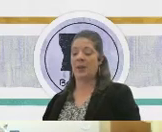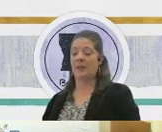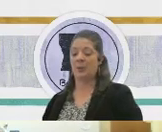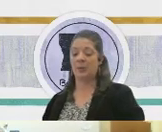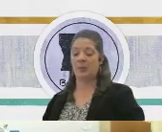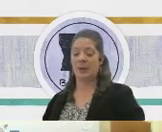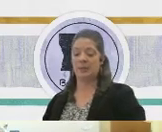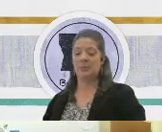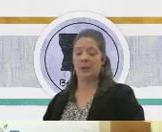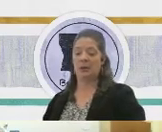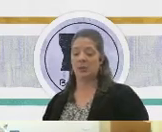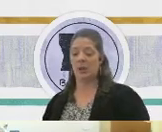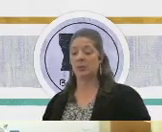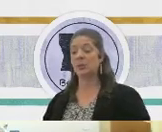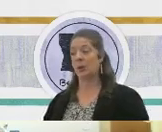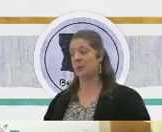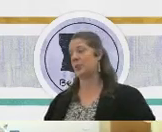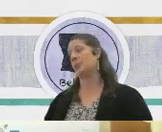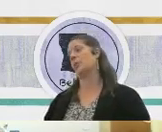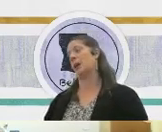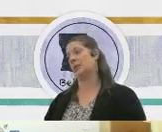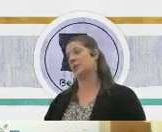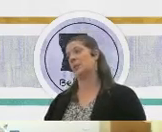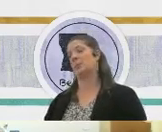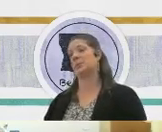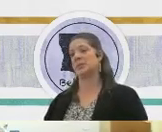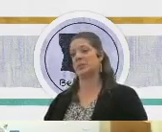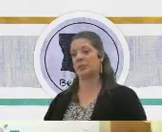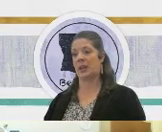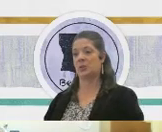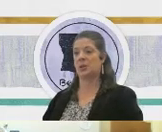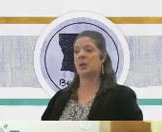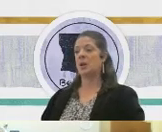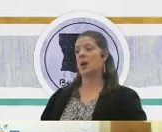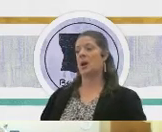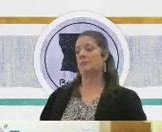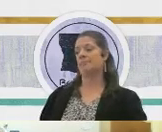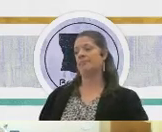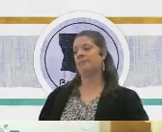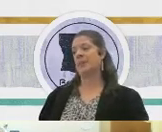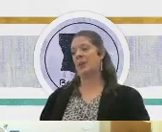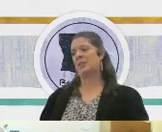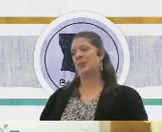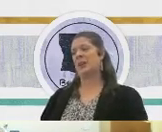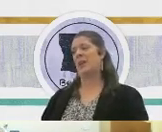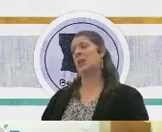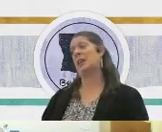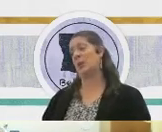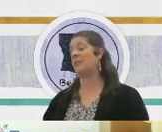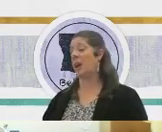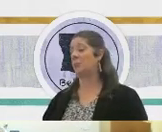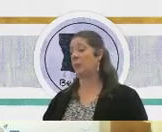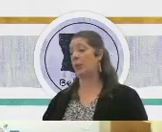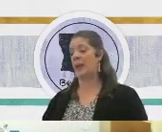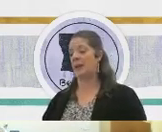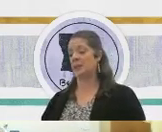copy of that fingerprint-based background check result to us for purposes of certification. Now, as many as